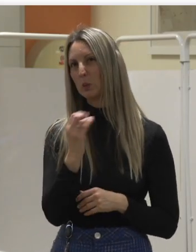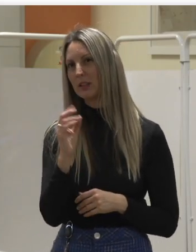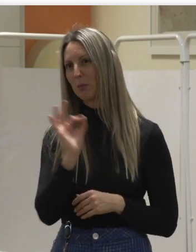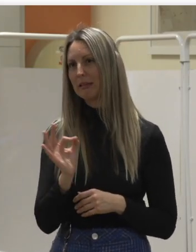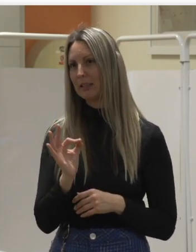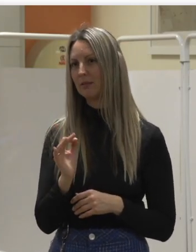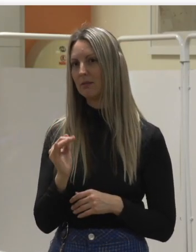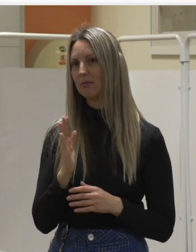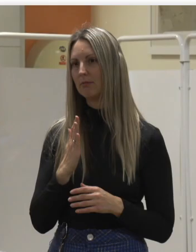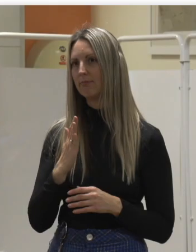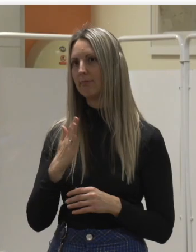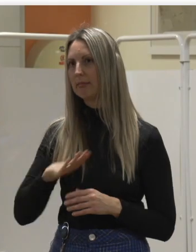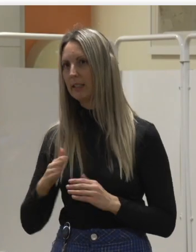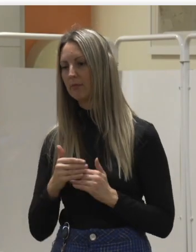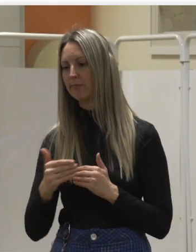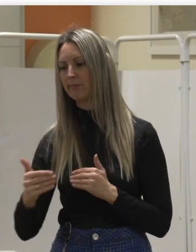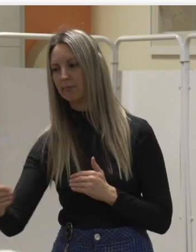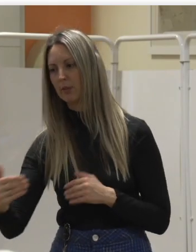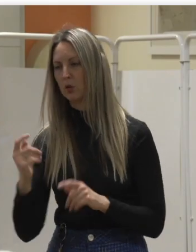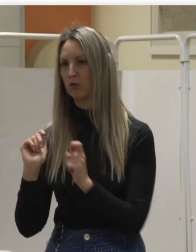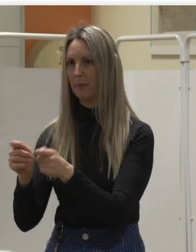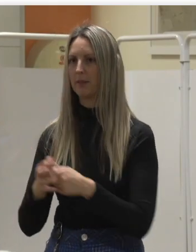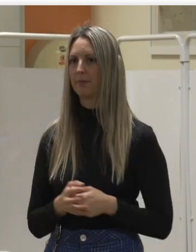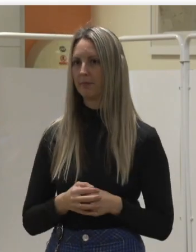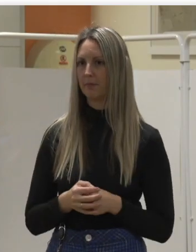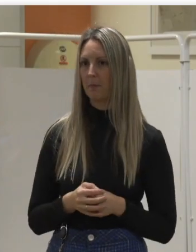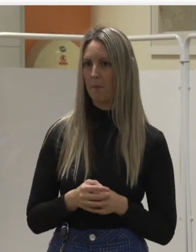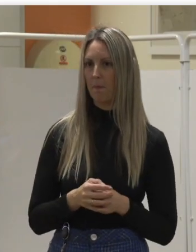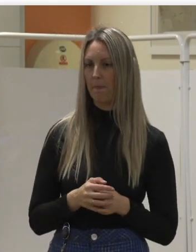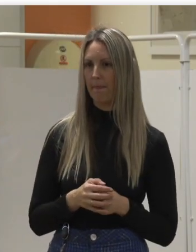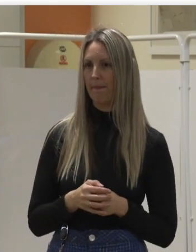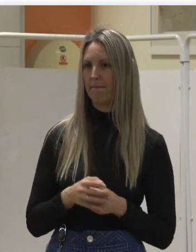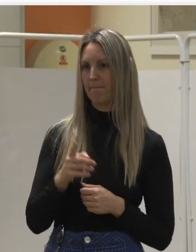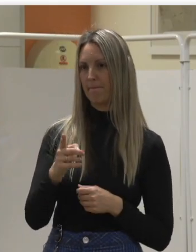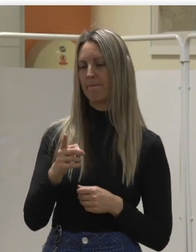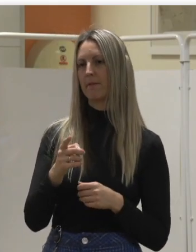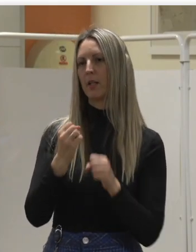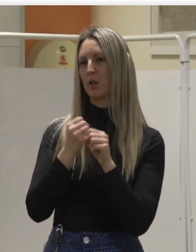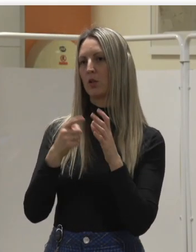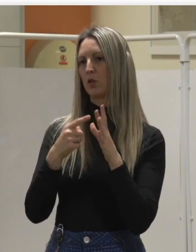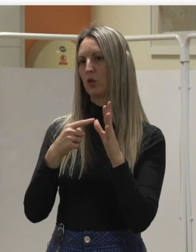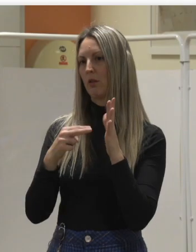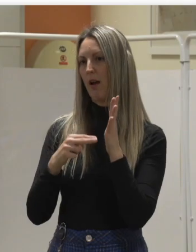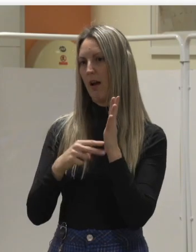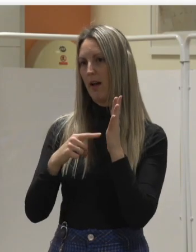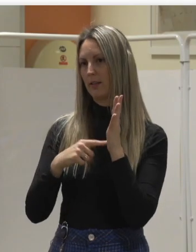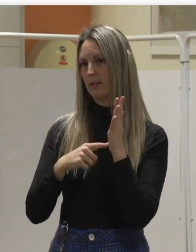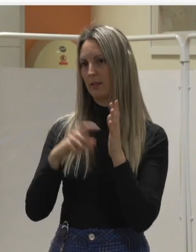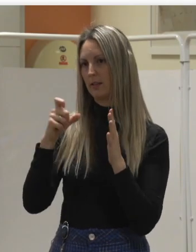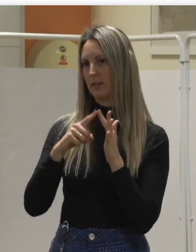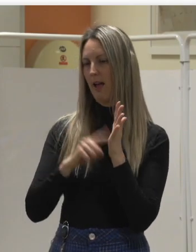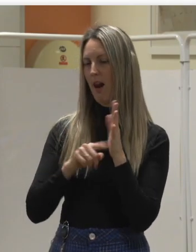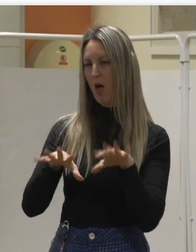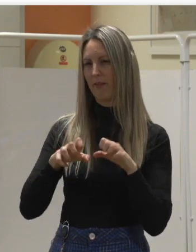may need longer treatment. And how do you know if you're getting the giant cell arteritis? What are the symptoms of that?